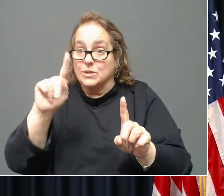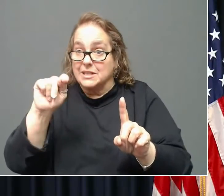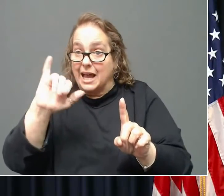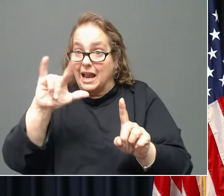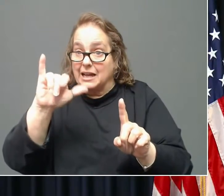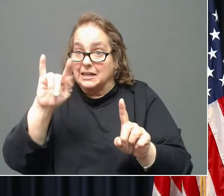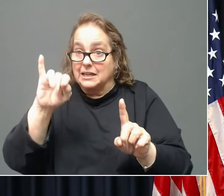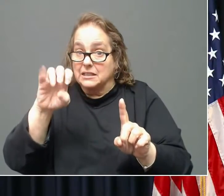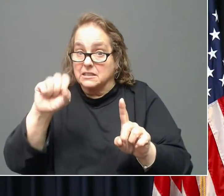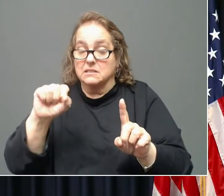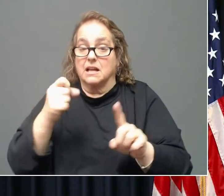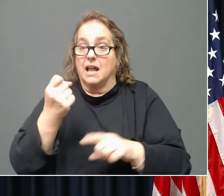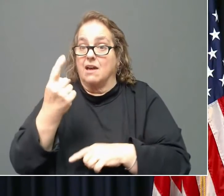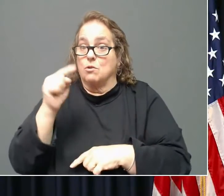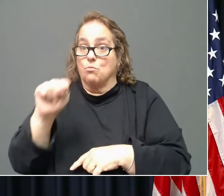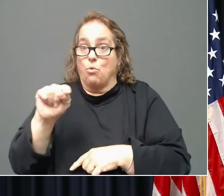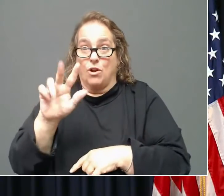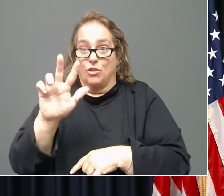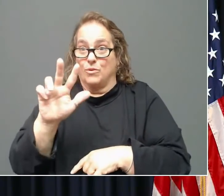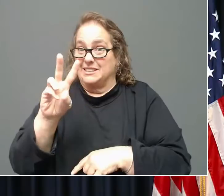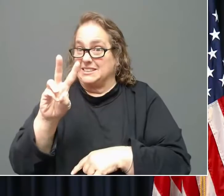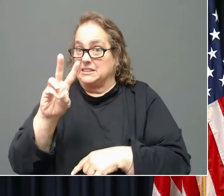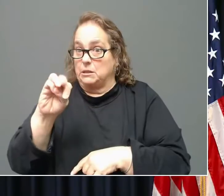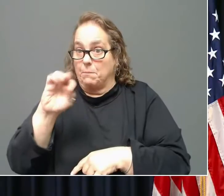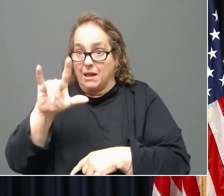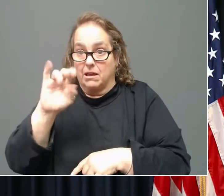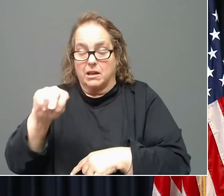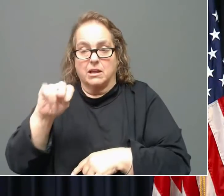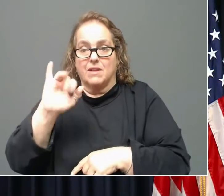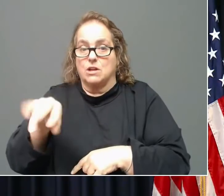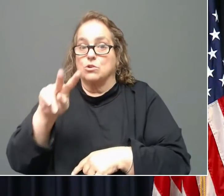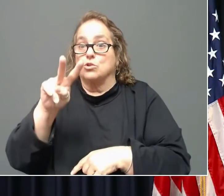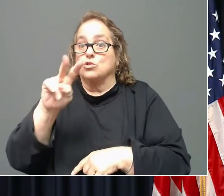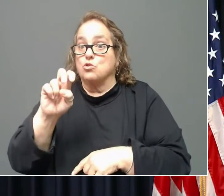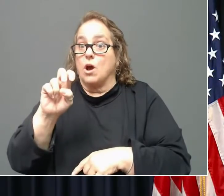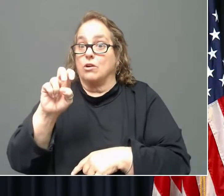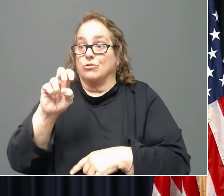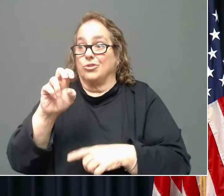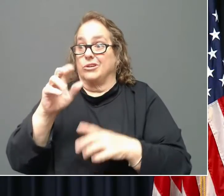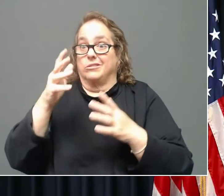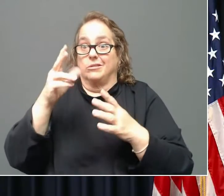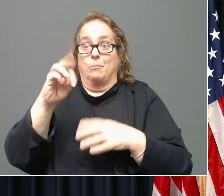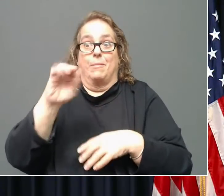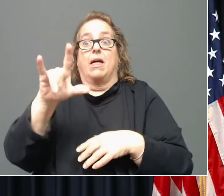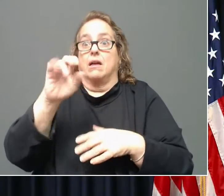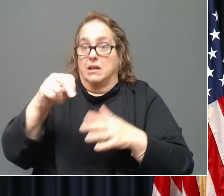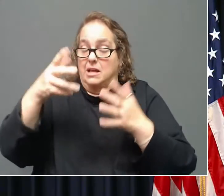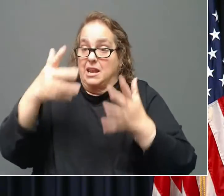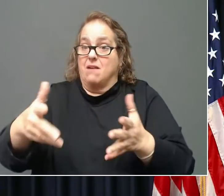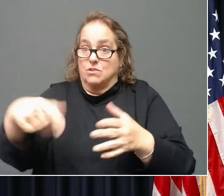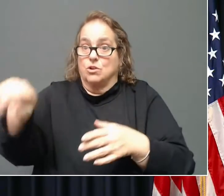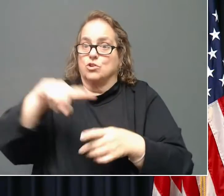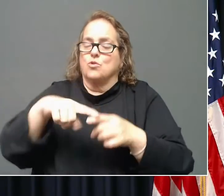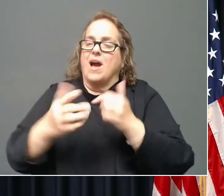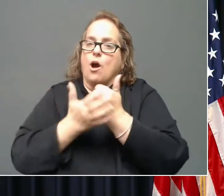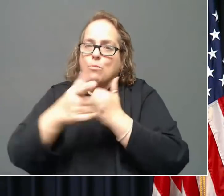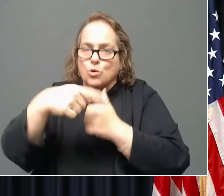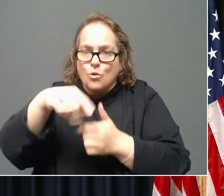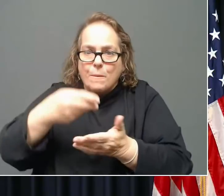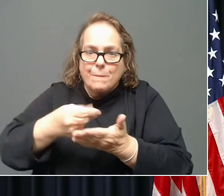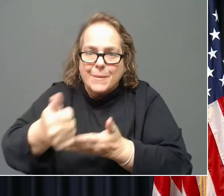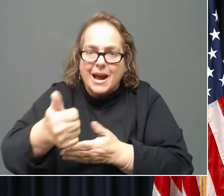million. So that's 200 plus million that is out there to help you pay back and forward